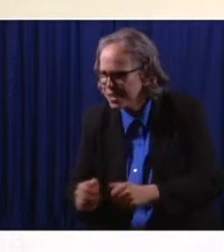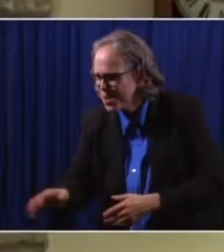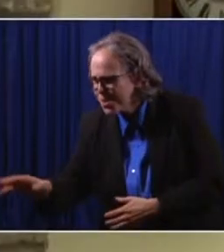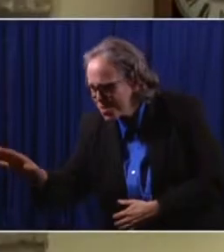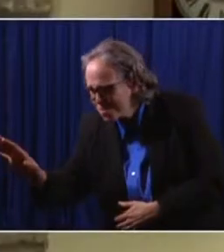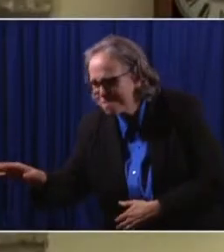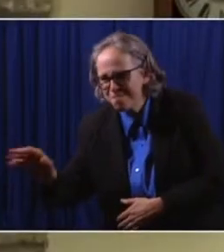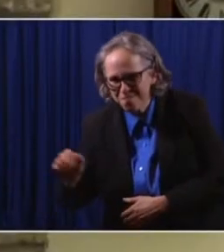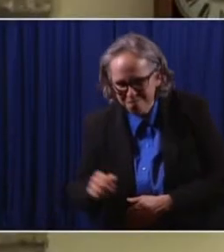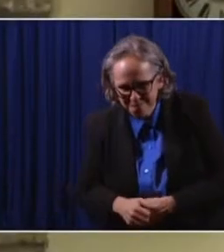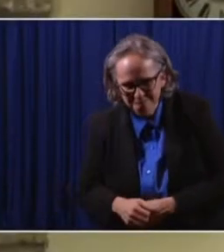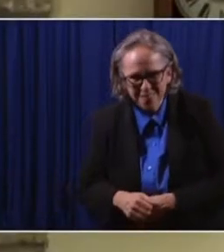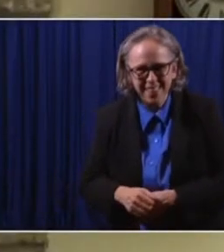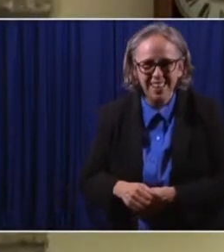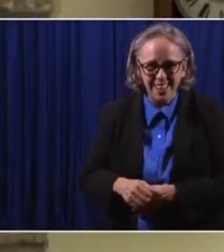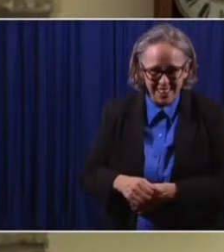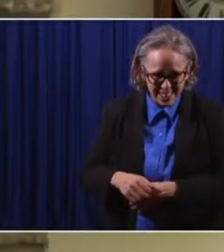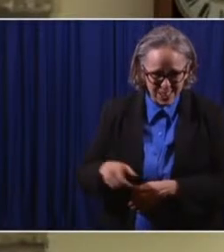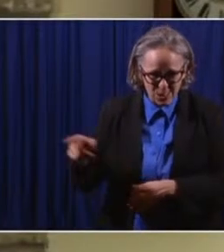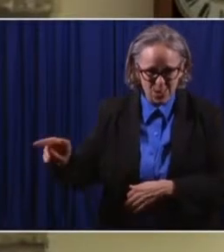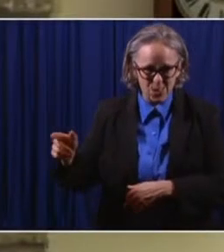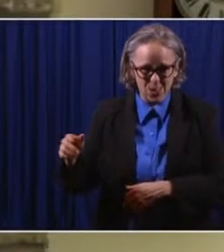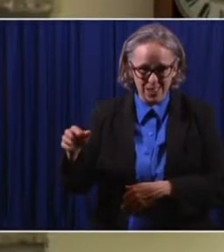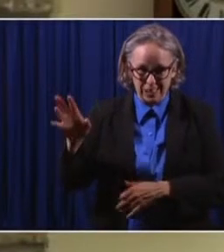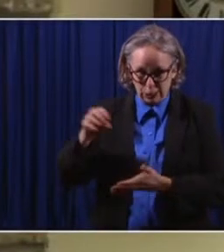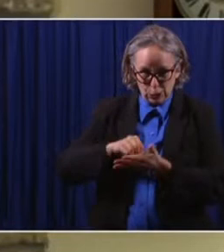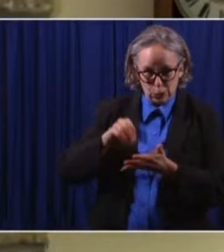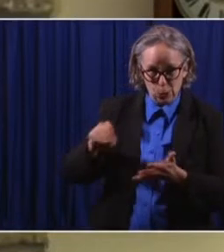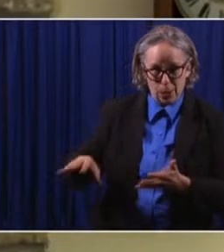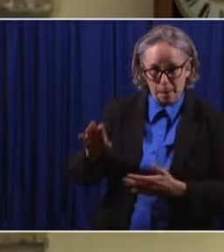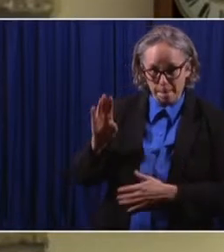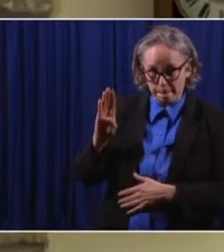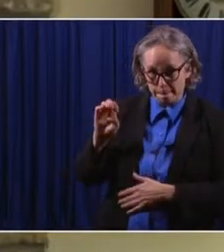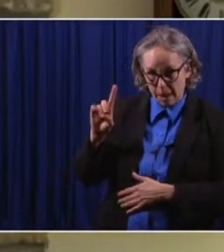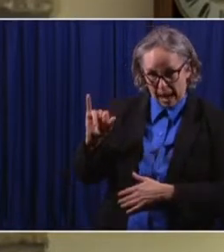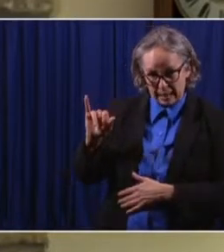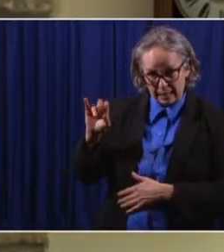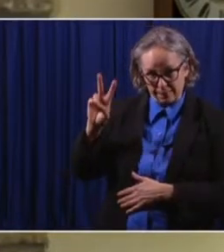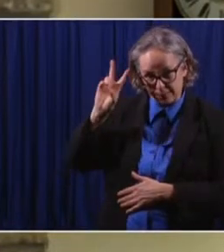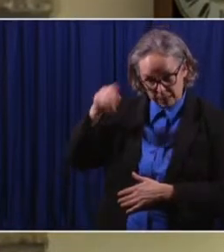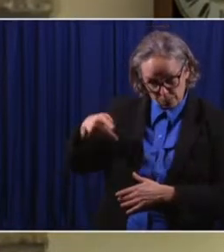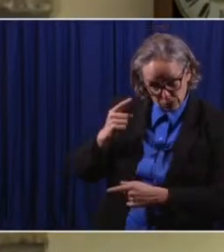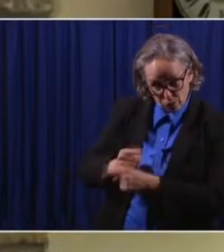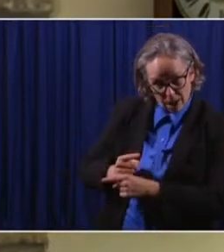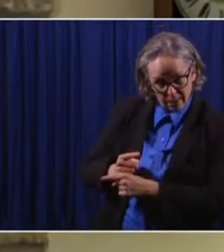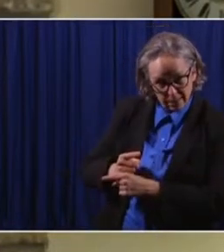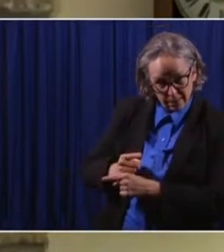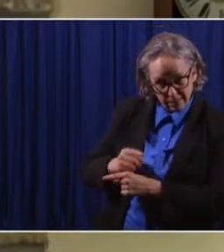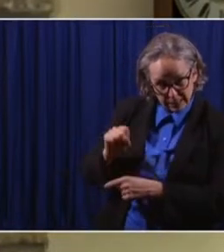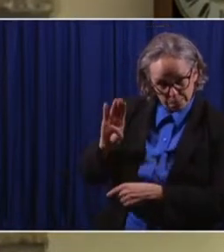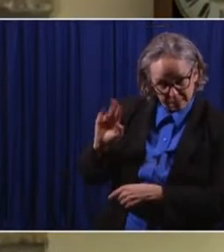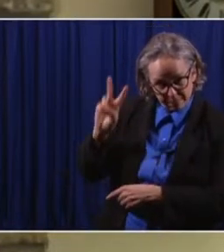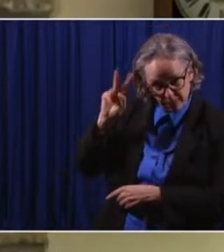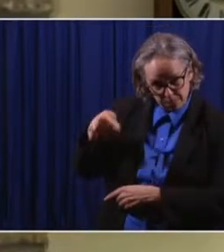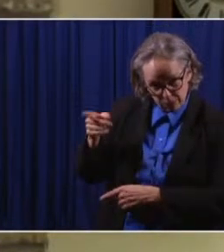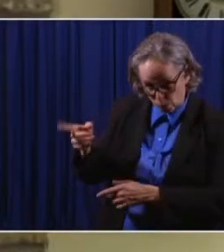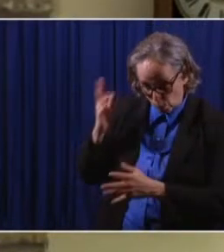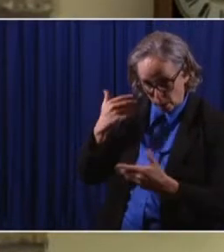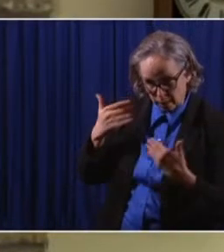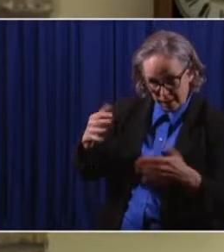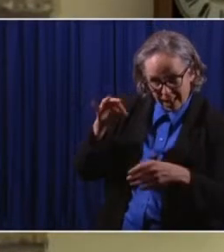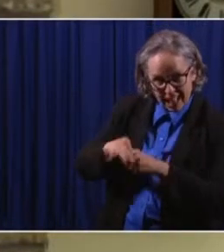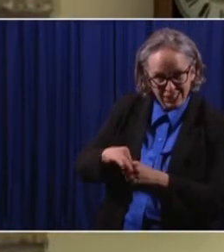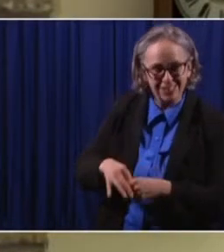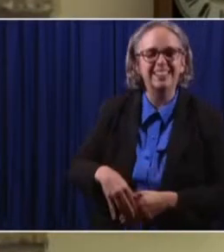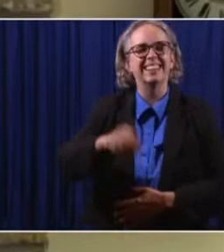Well, I see that you're a student body vice president. You all managed to have an election somehow, right? Yes,